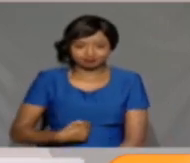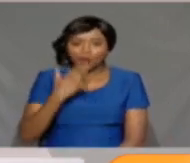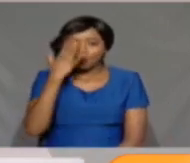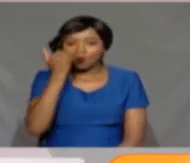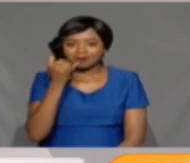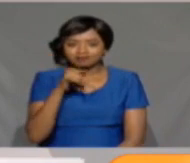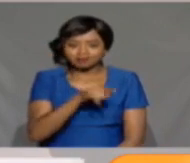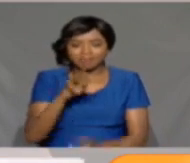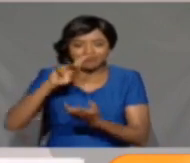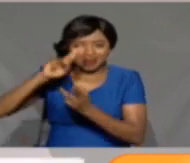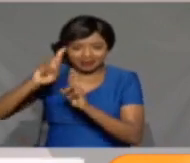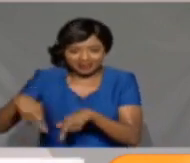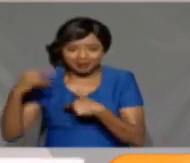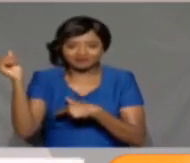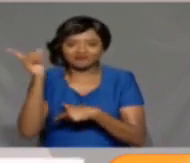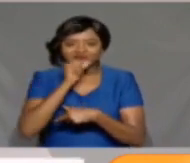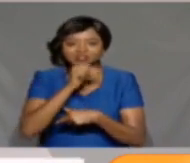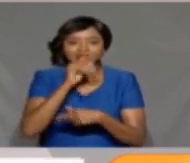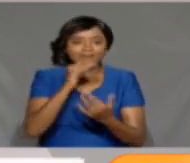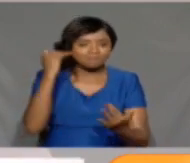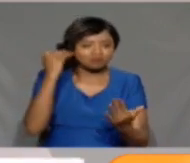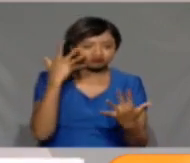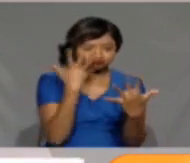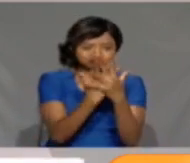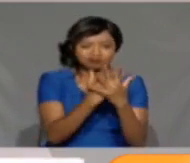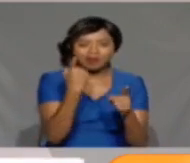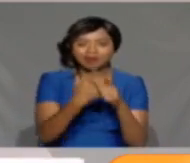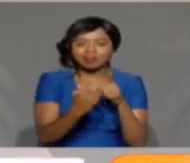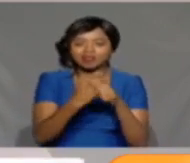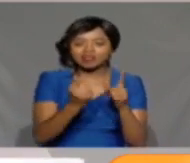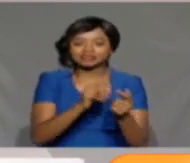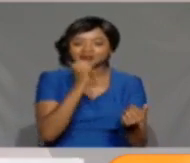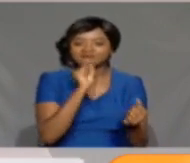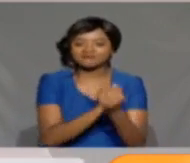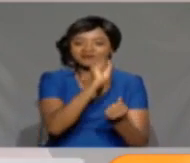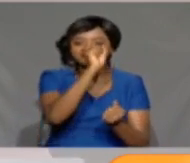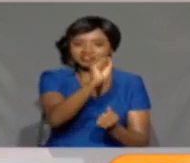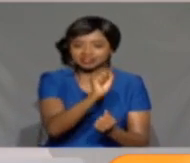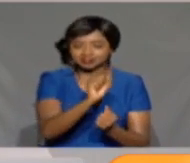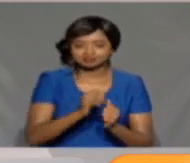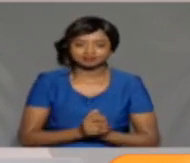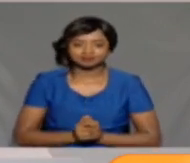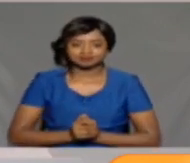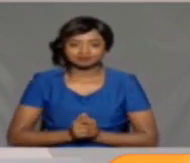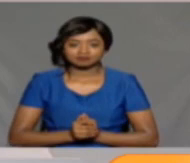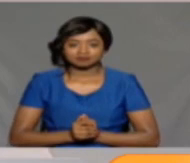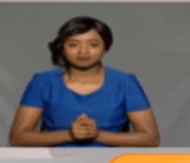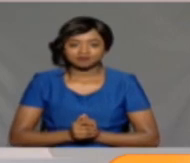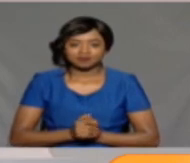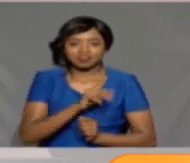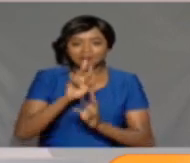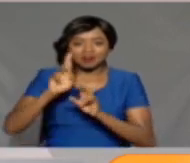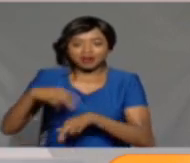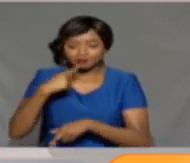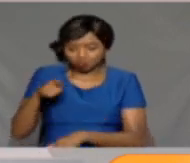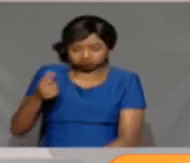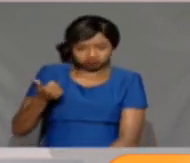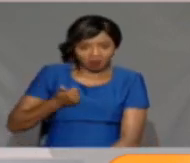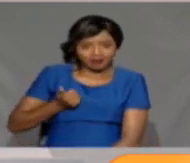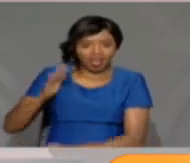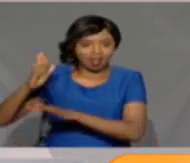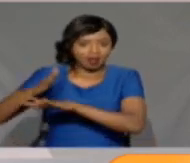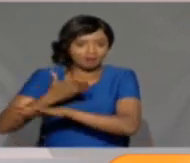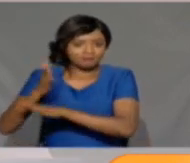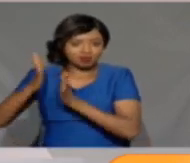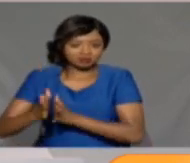sentenced to 15 years in jail. The players were found guilty of gang raping a musician. The two